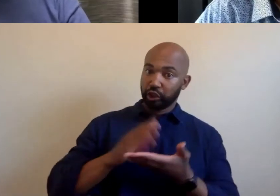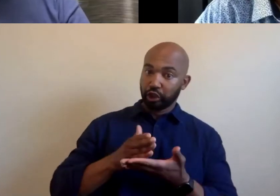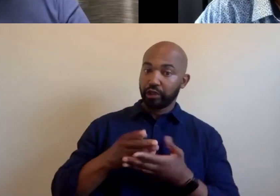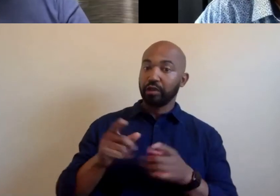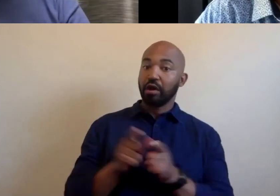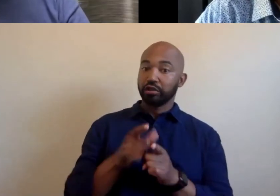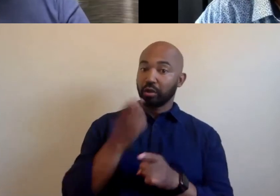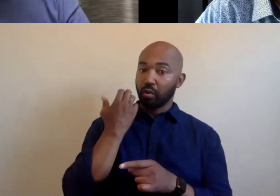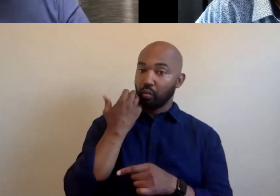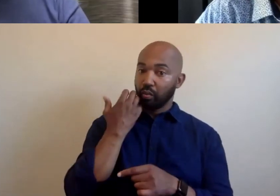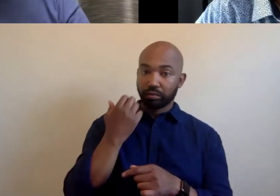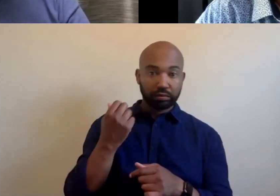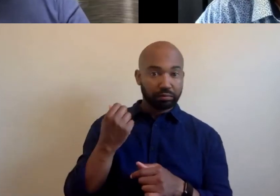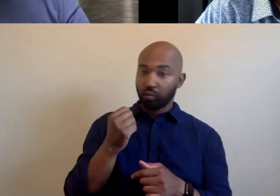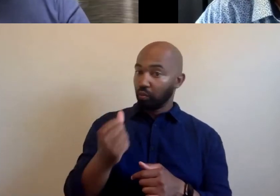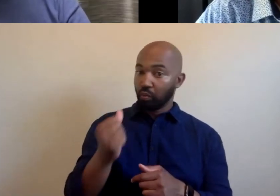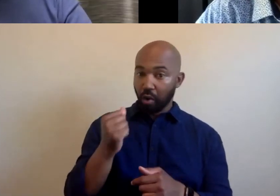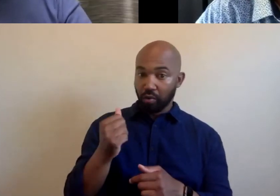that